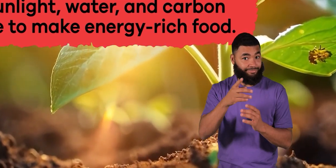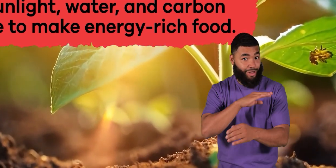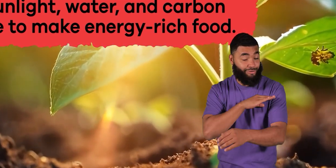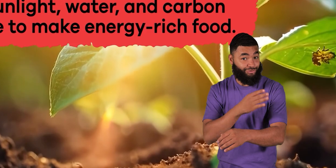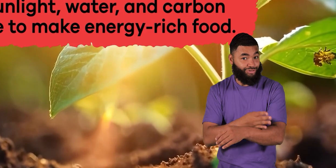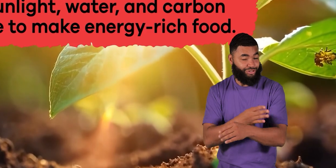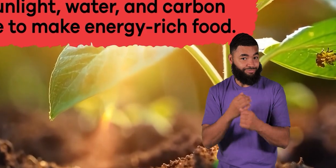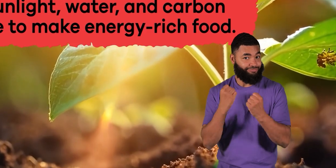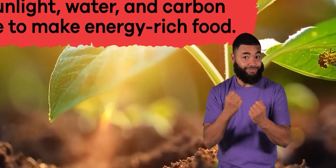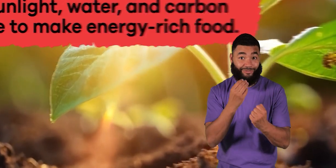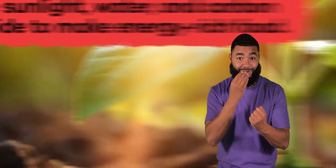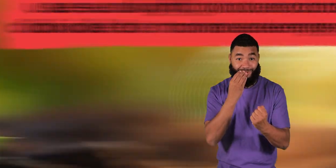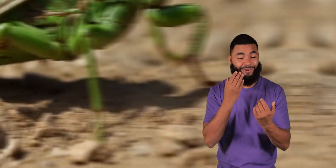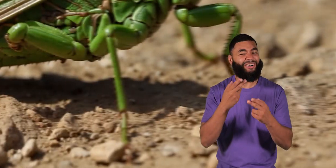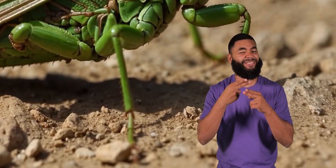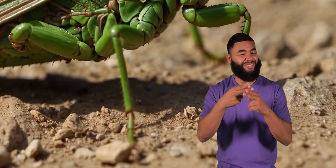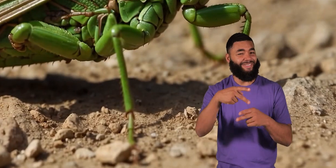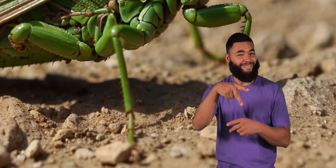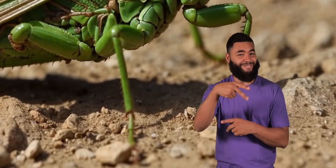Photosynthesis.